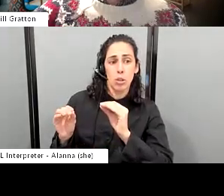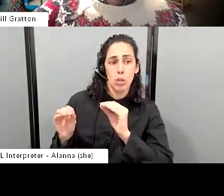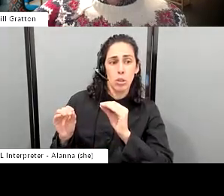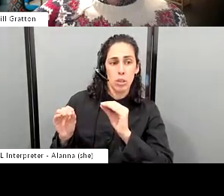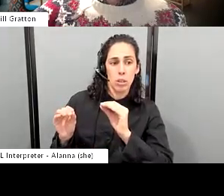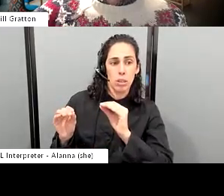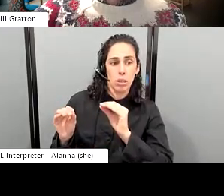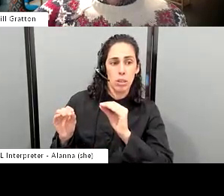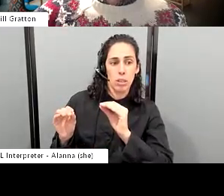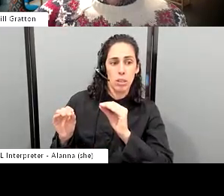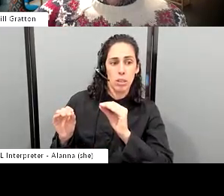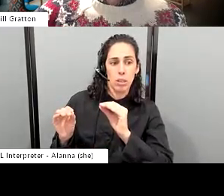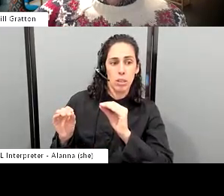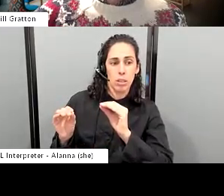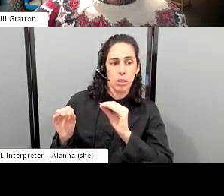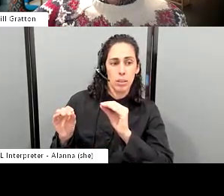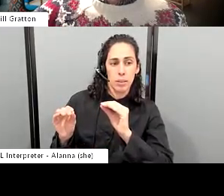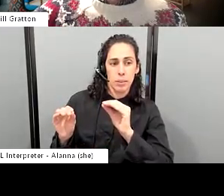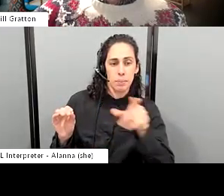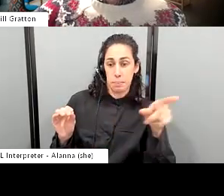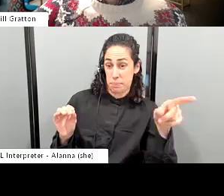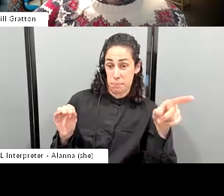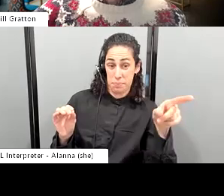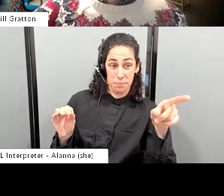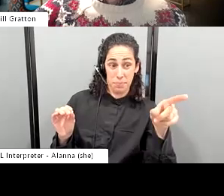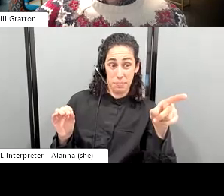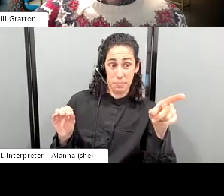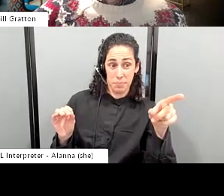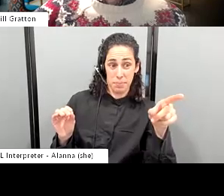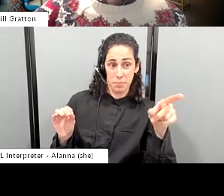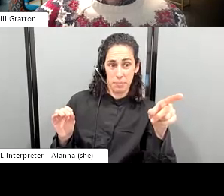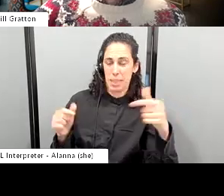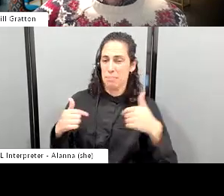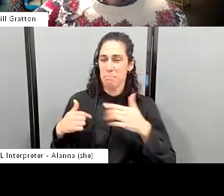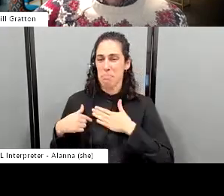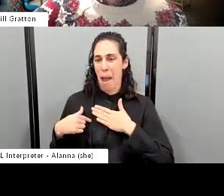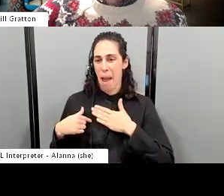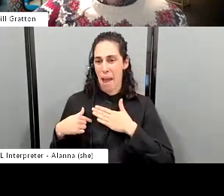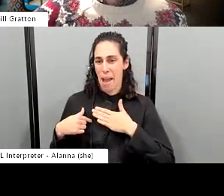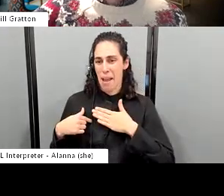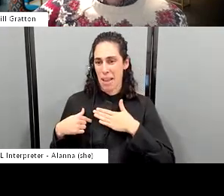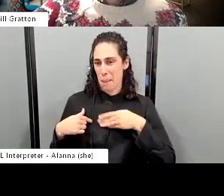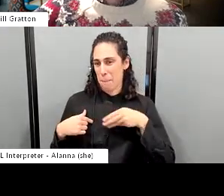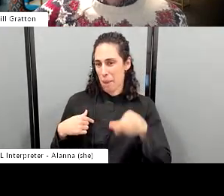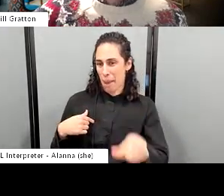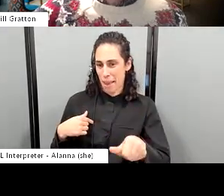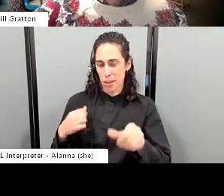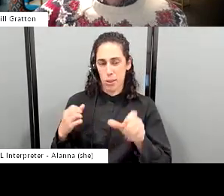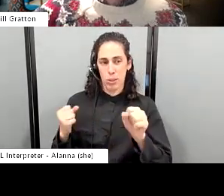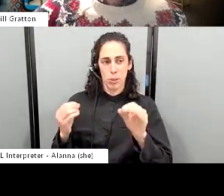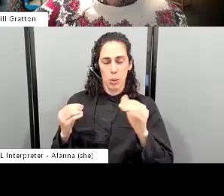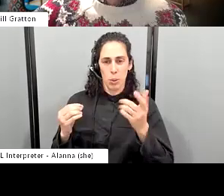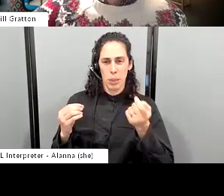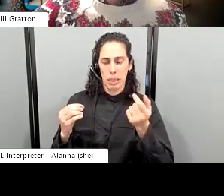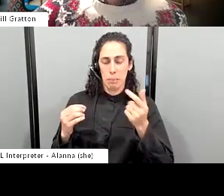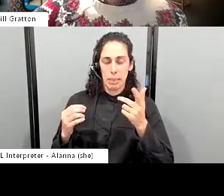Oh, here's another way to do it here. Well, it's hard to say because I'm using a paid version, so I'd have to log out and come